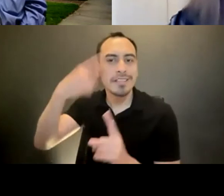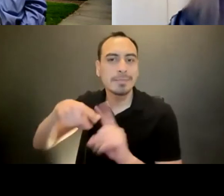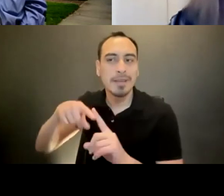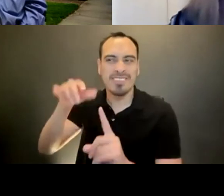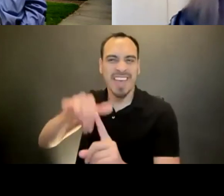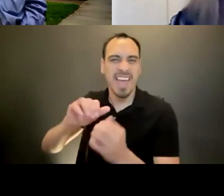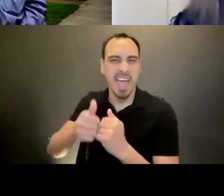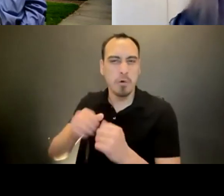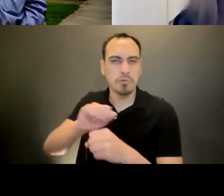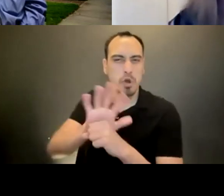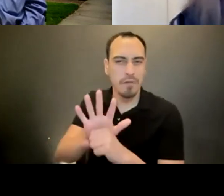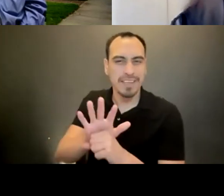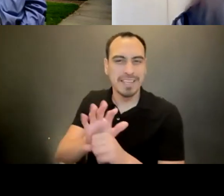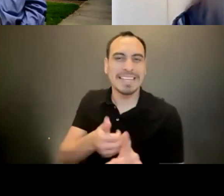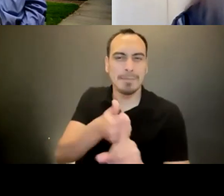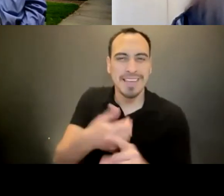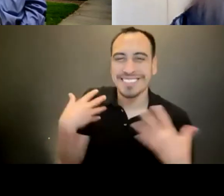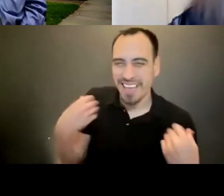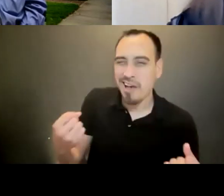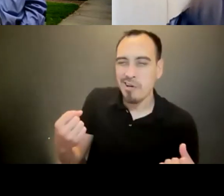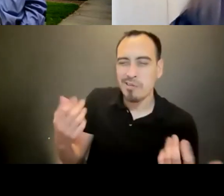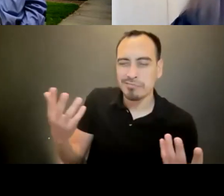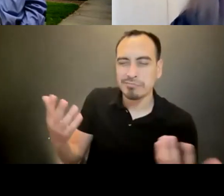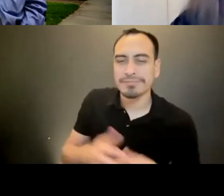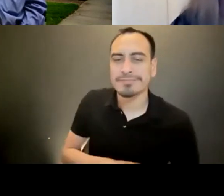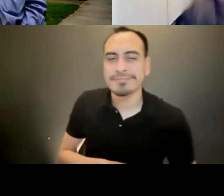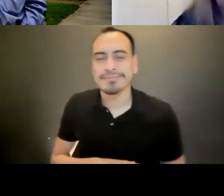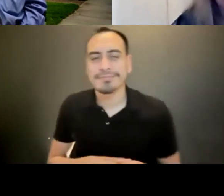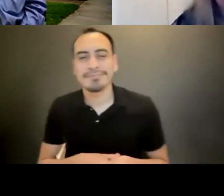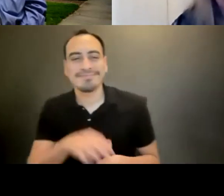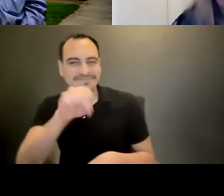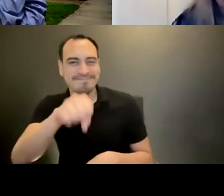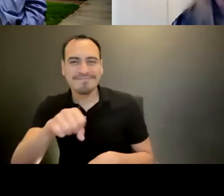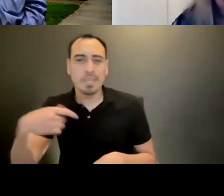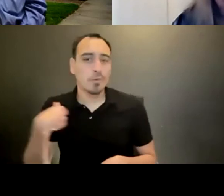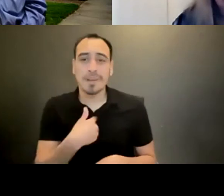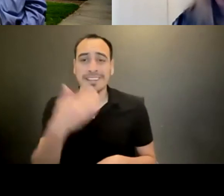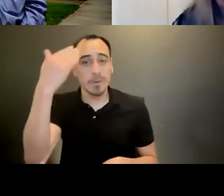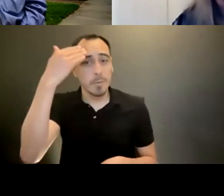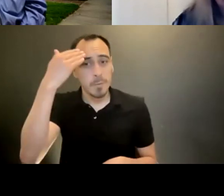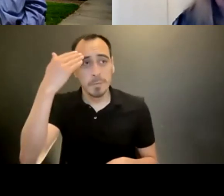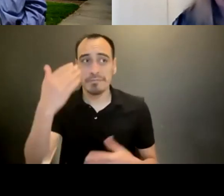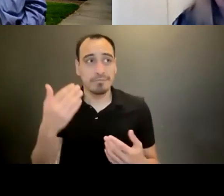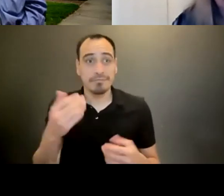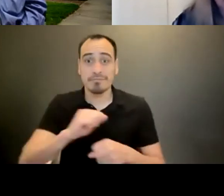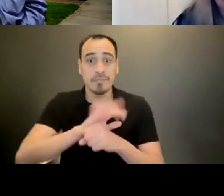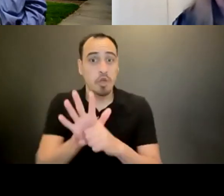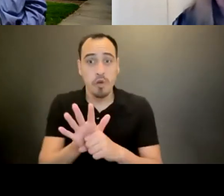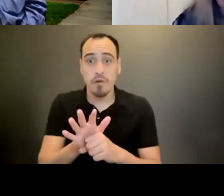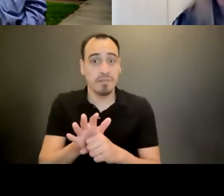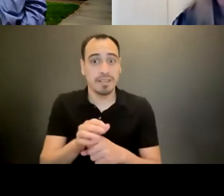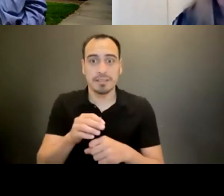Yes, we are aware of the impact that isolation has, and also the fact that there are people